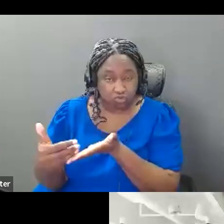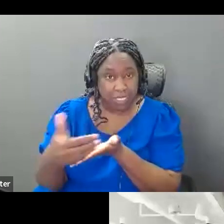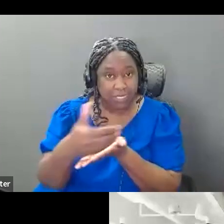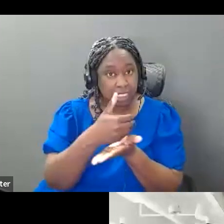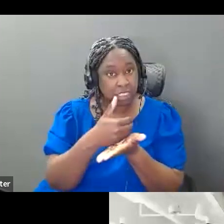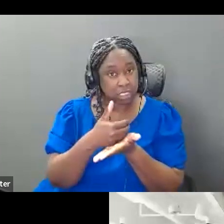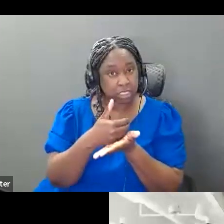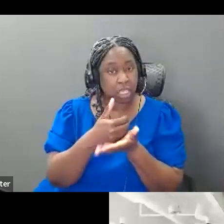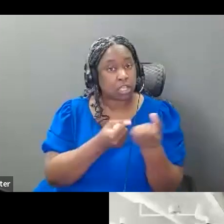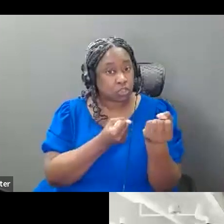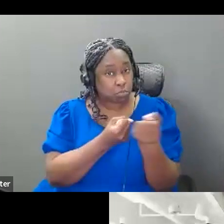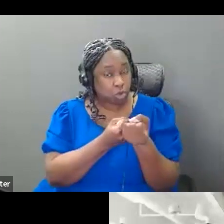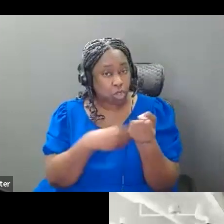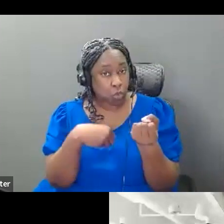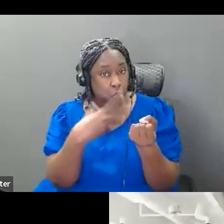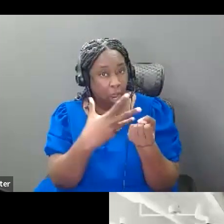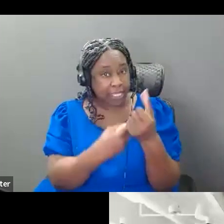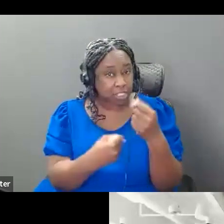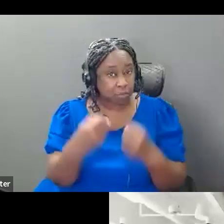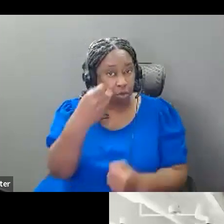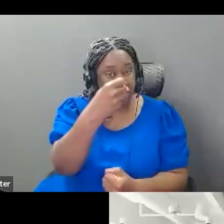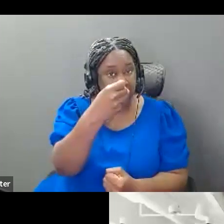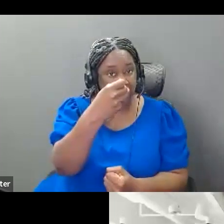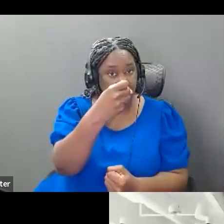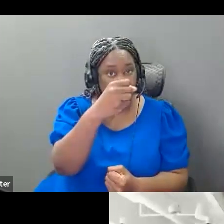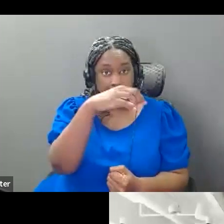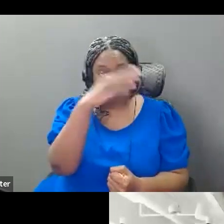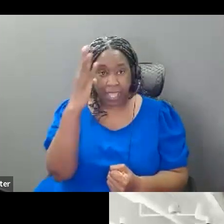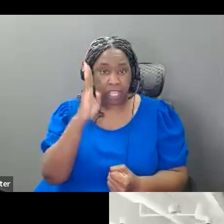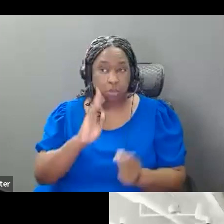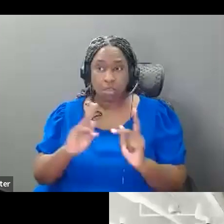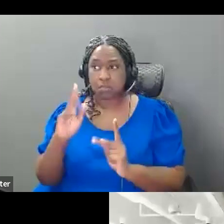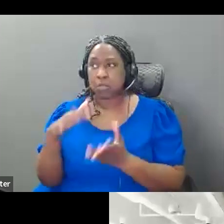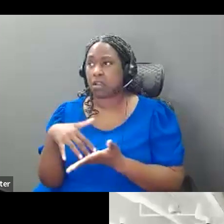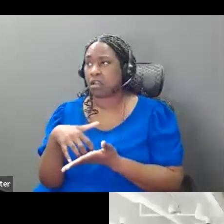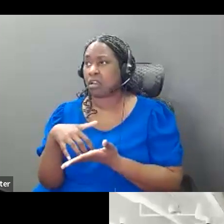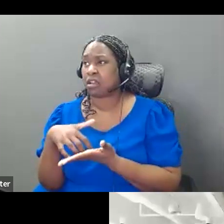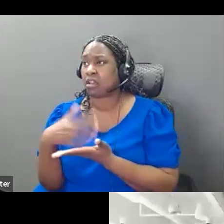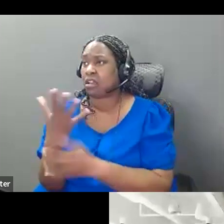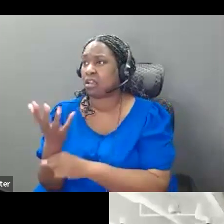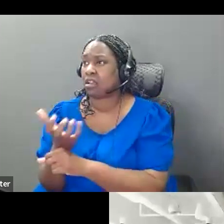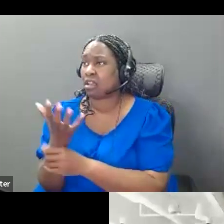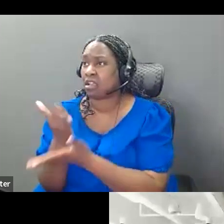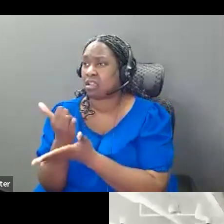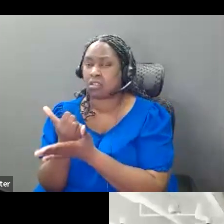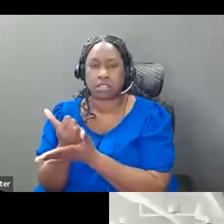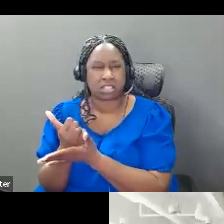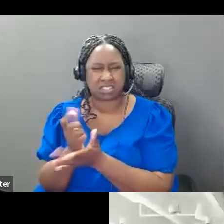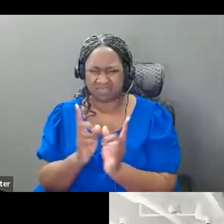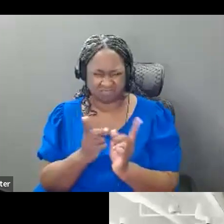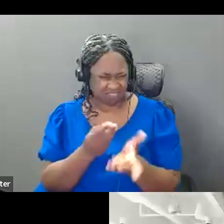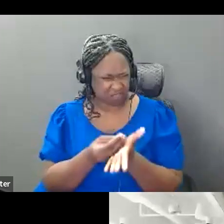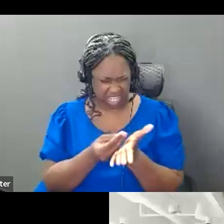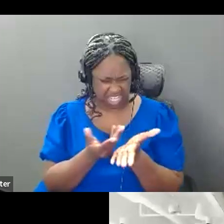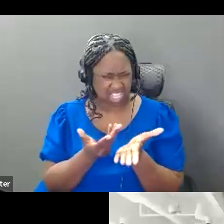on supporting white supremacy and Black and brown people as helpless, then you have to question, how clean is that money